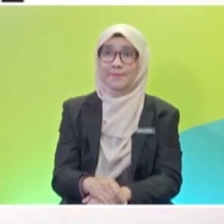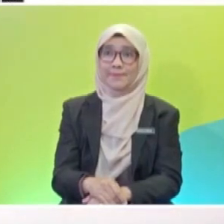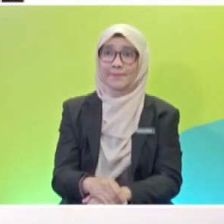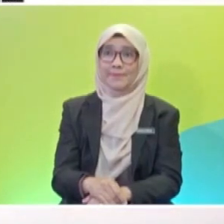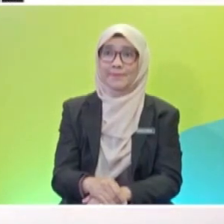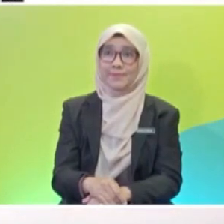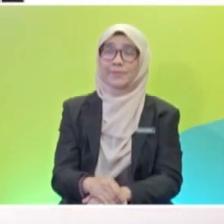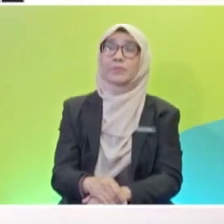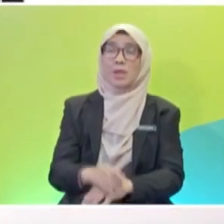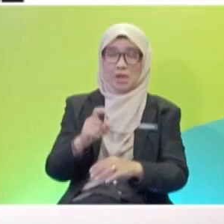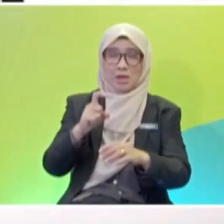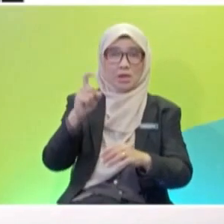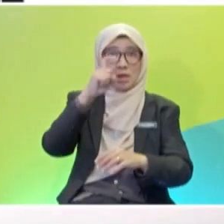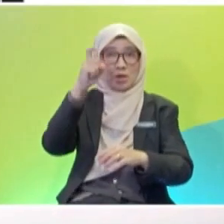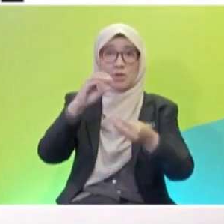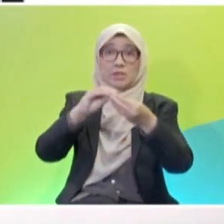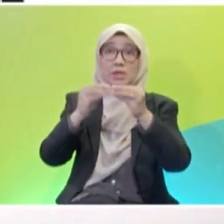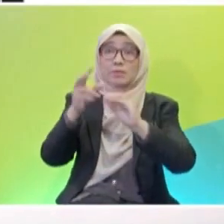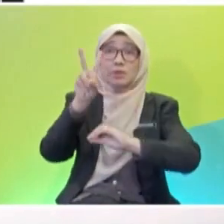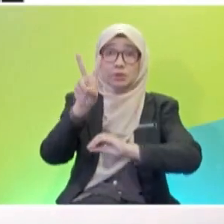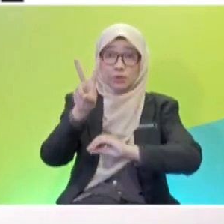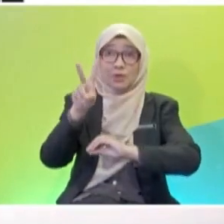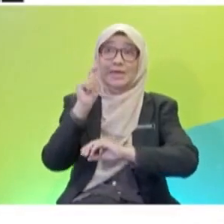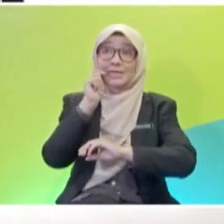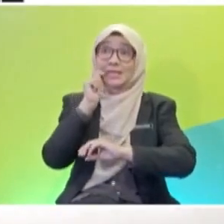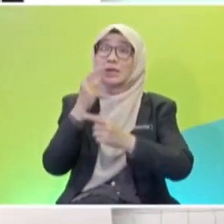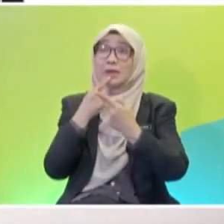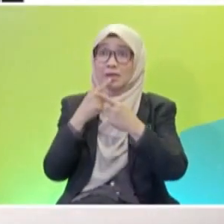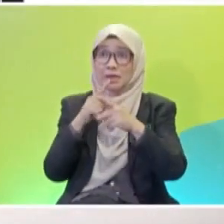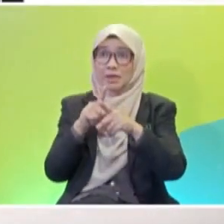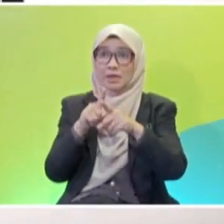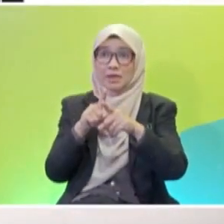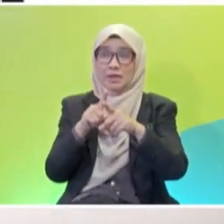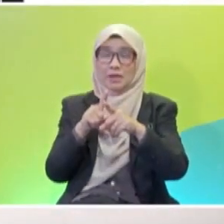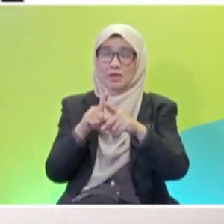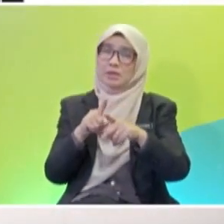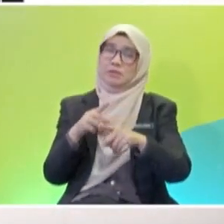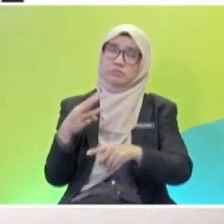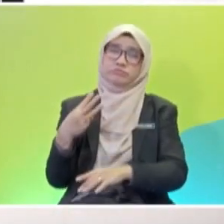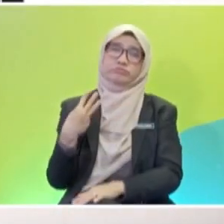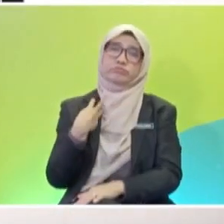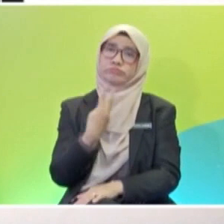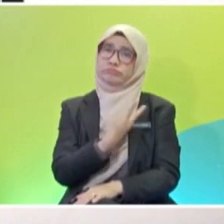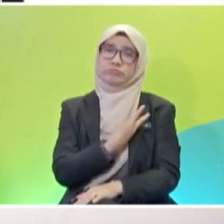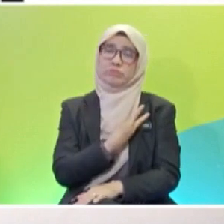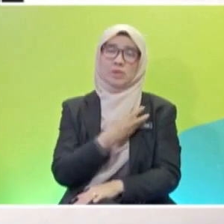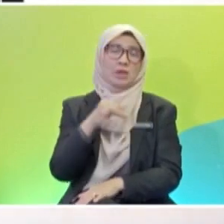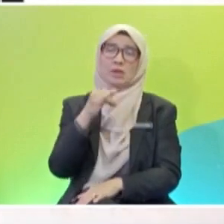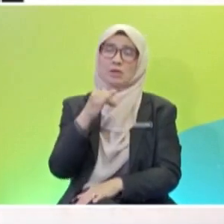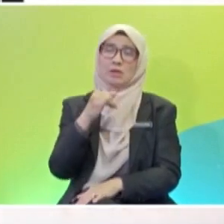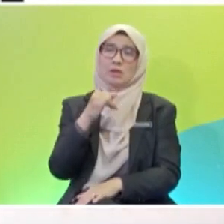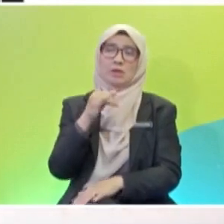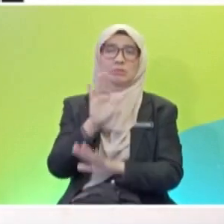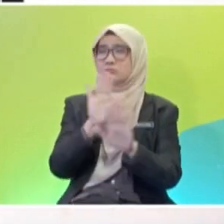I will go for the question number two. Mm-hmm. All right. I think we shouldn't change ourselves for the celebrity's look because everyone